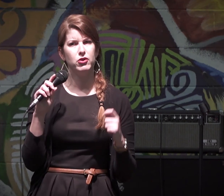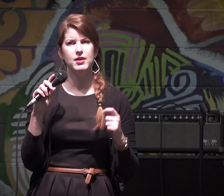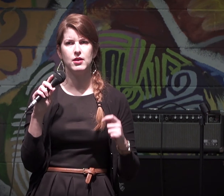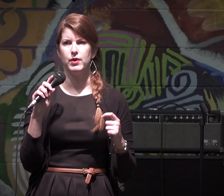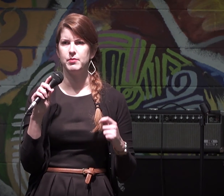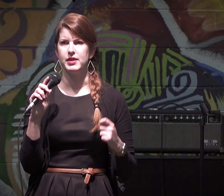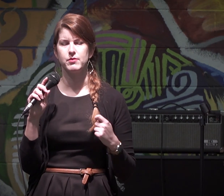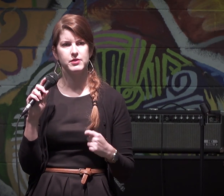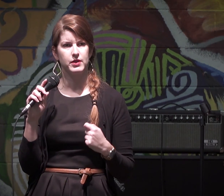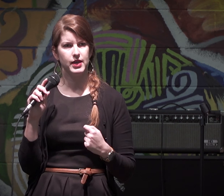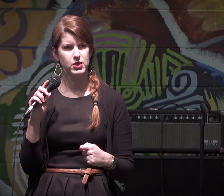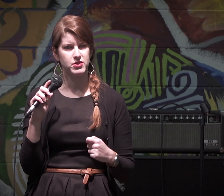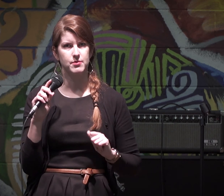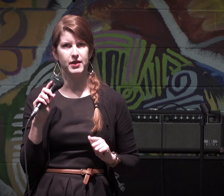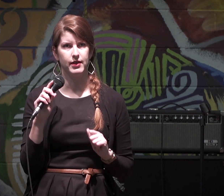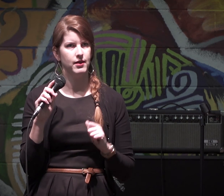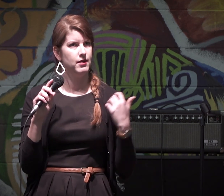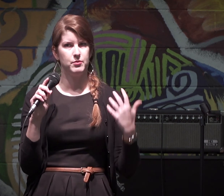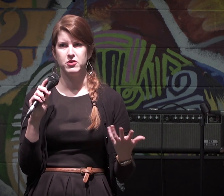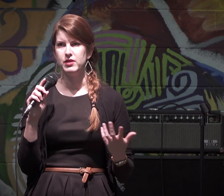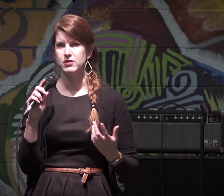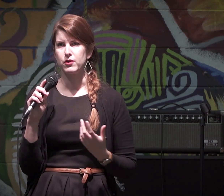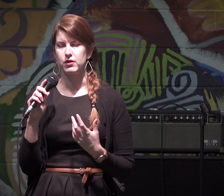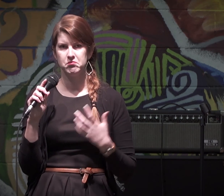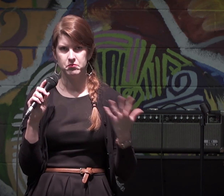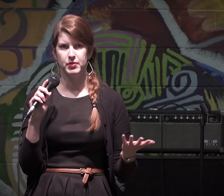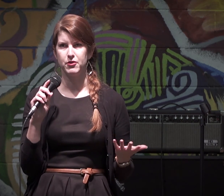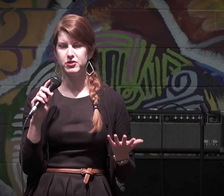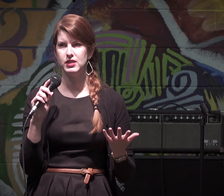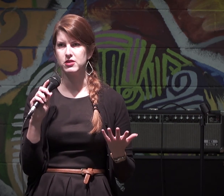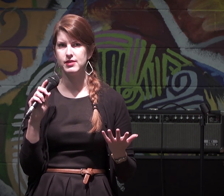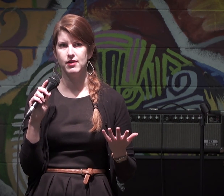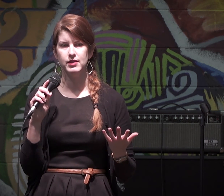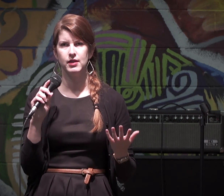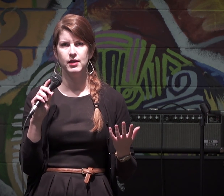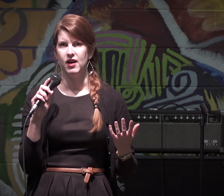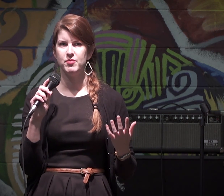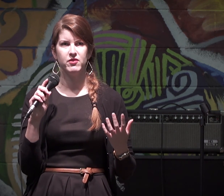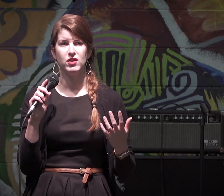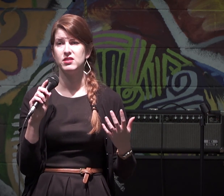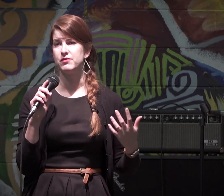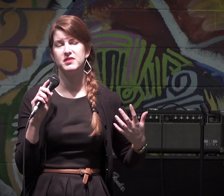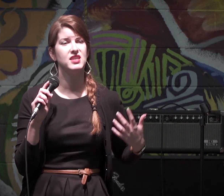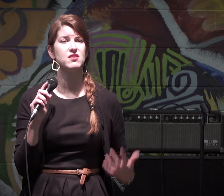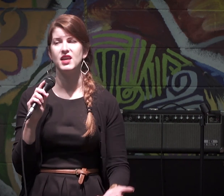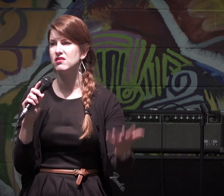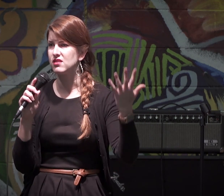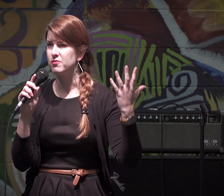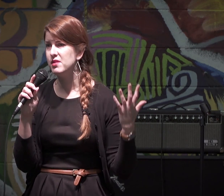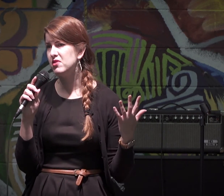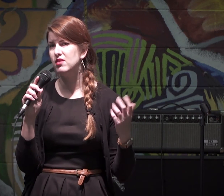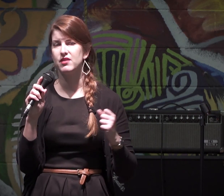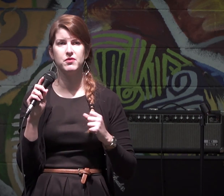And I could not quite place why I was feeling anxious about it. I've been doing this for about 13 years now, and I've been in front of tens of